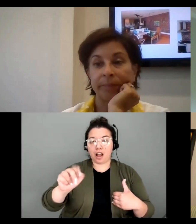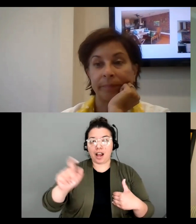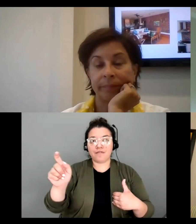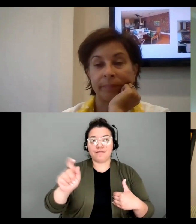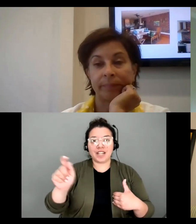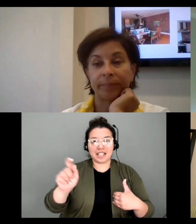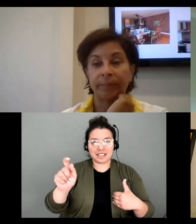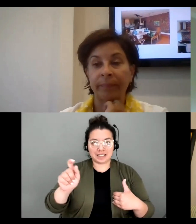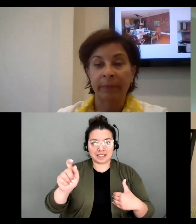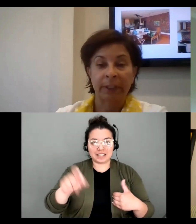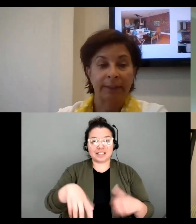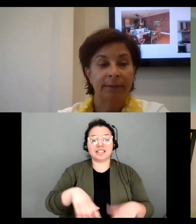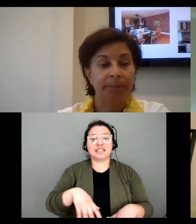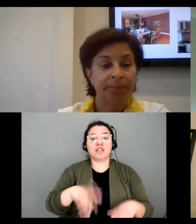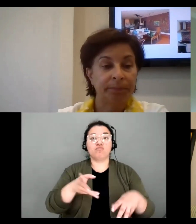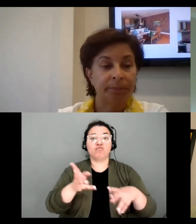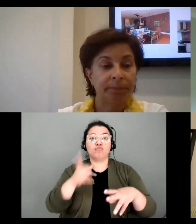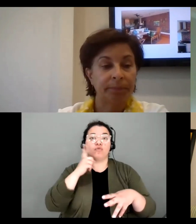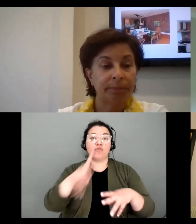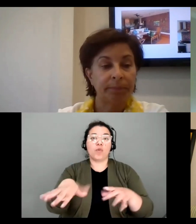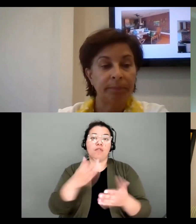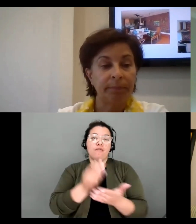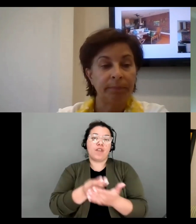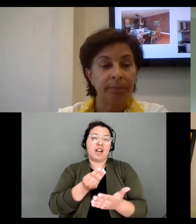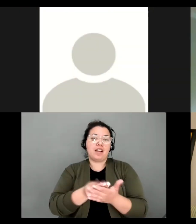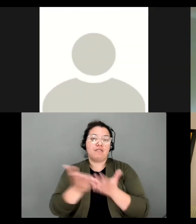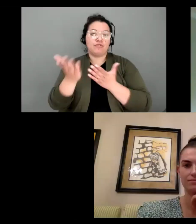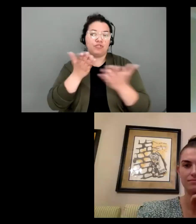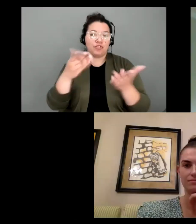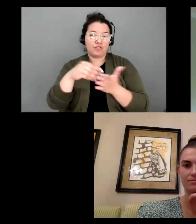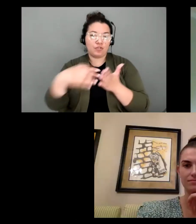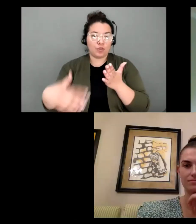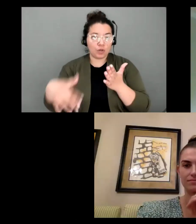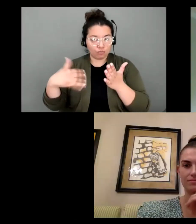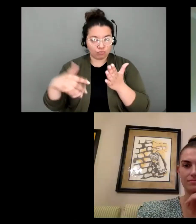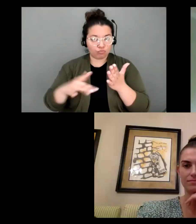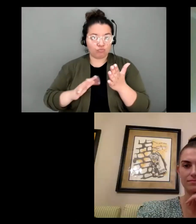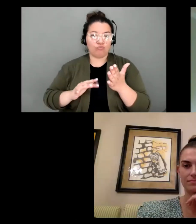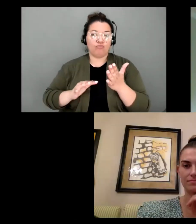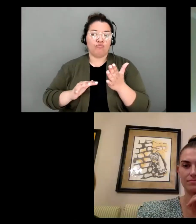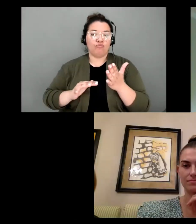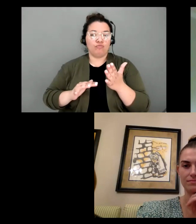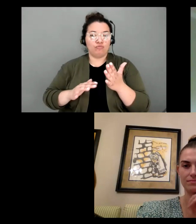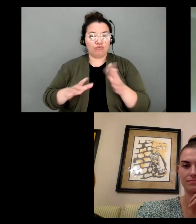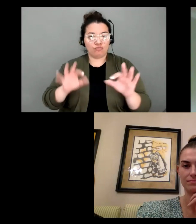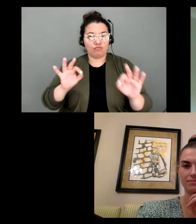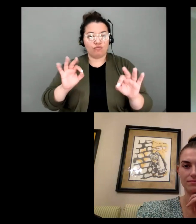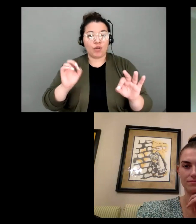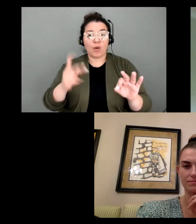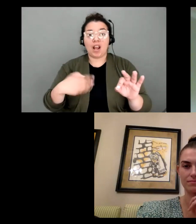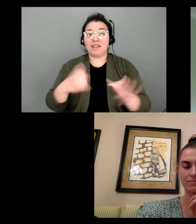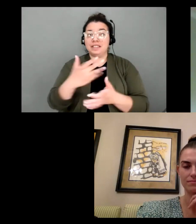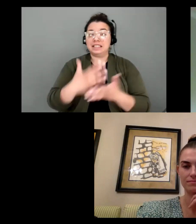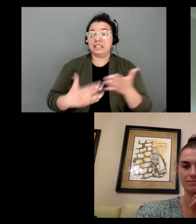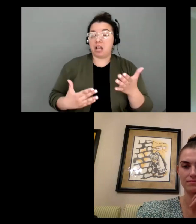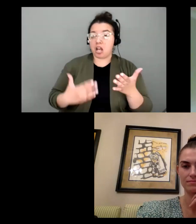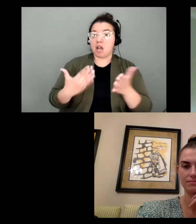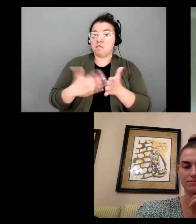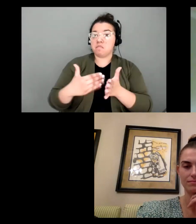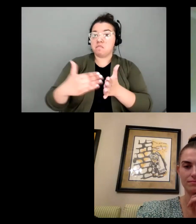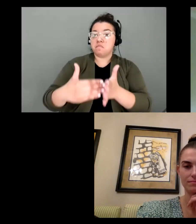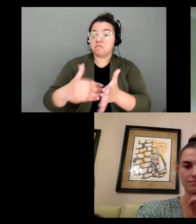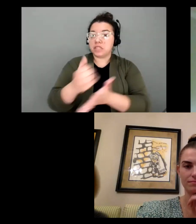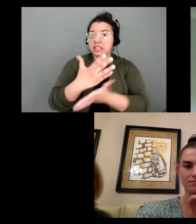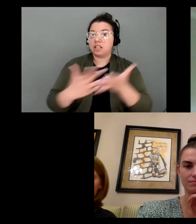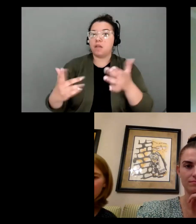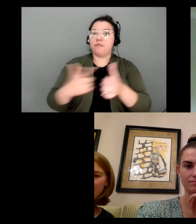streaming live to my financial services students in 5 minutes. It's great. So we have some repeat customers, some first timers. Great.